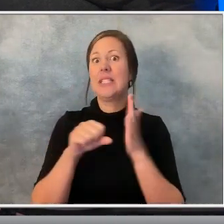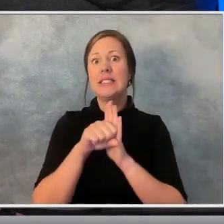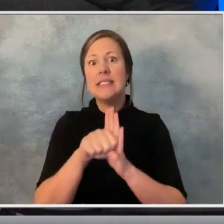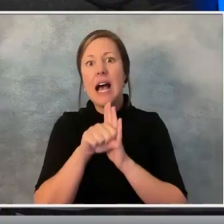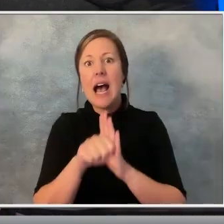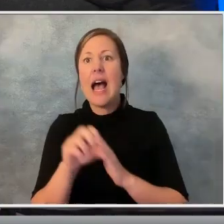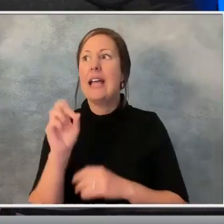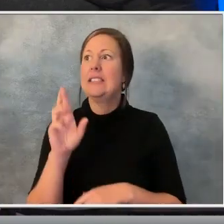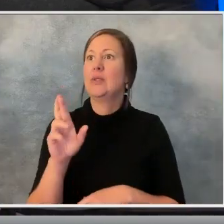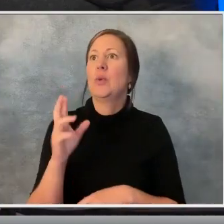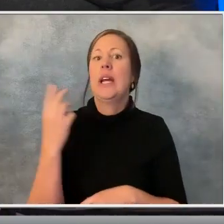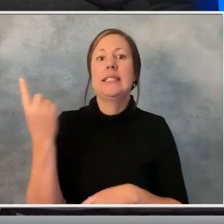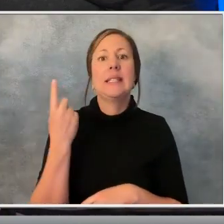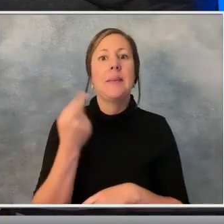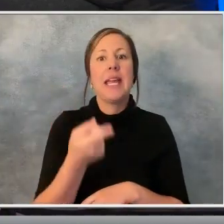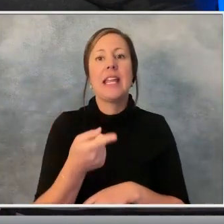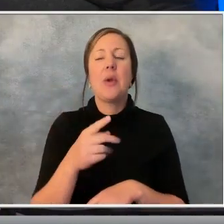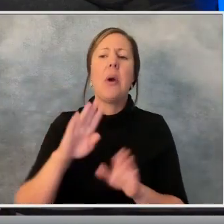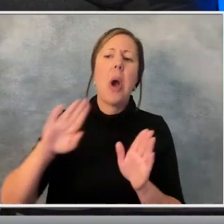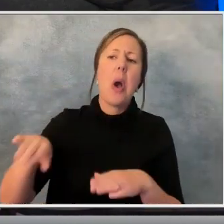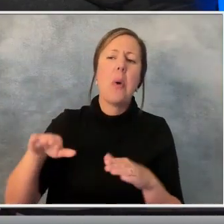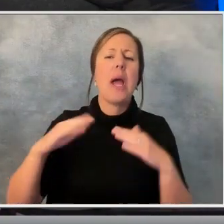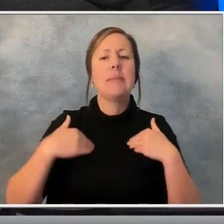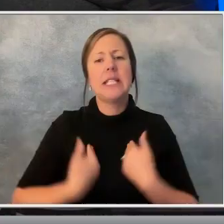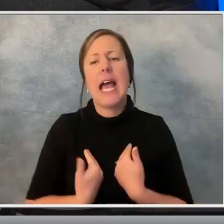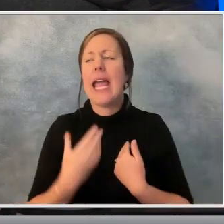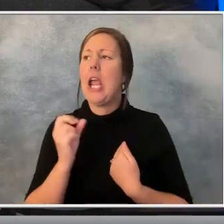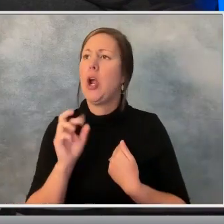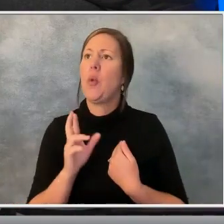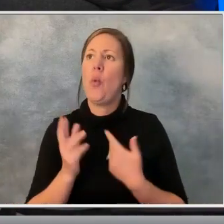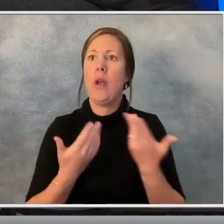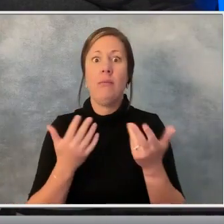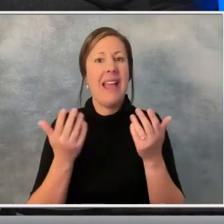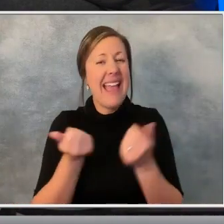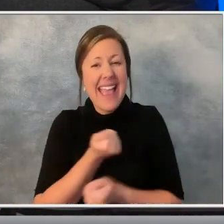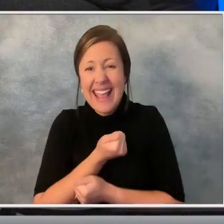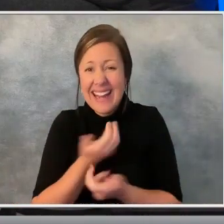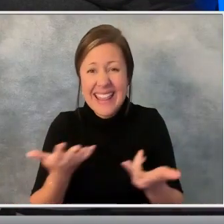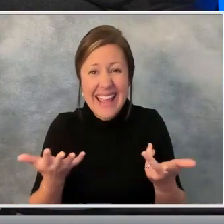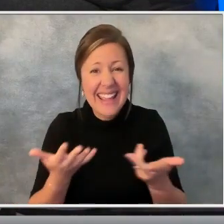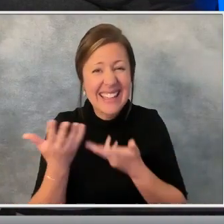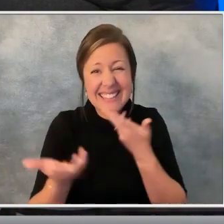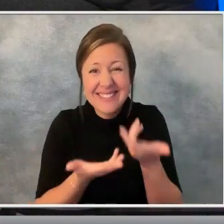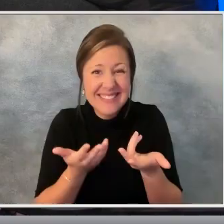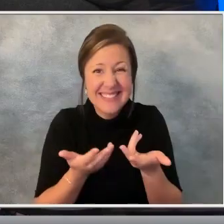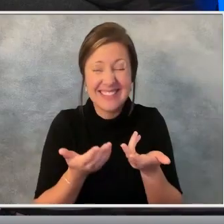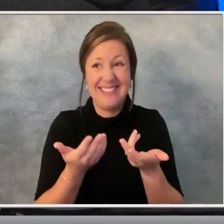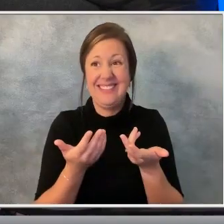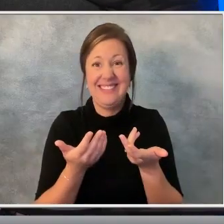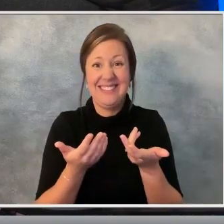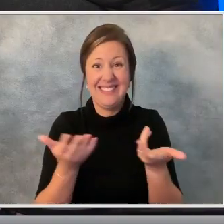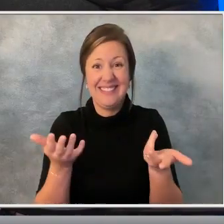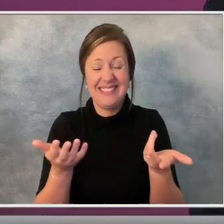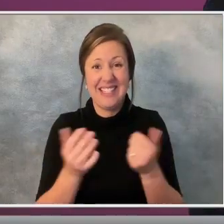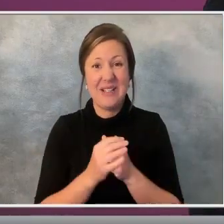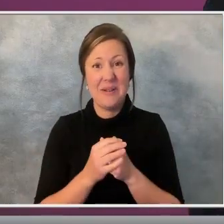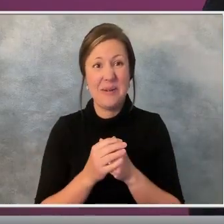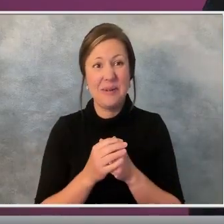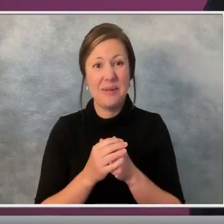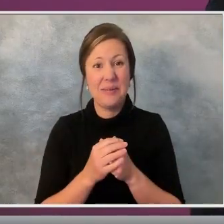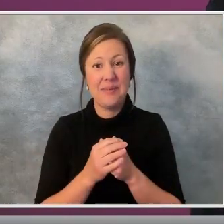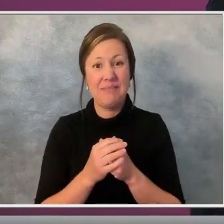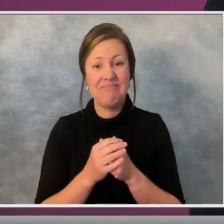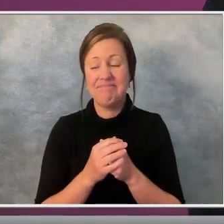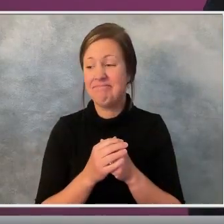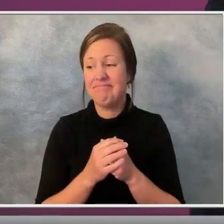might have just written off as, oh, I'm tired, or anything that gave you any sort of advance notice? See, nothing. I mean, I